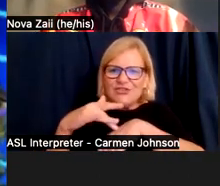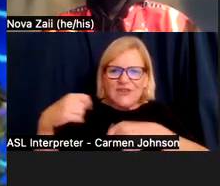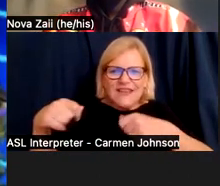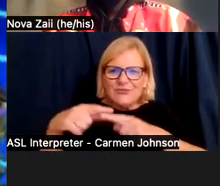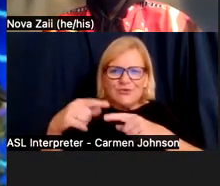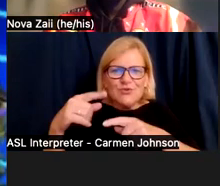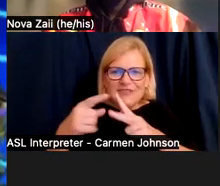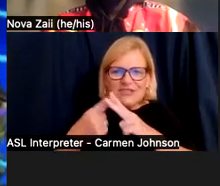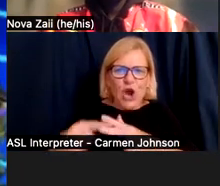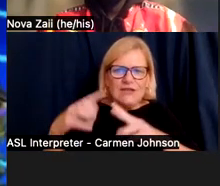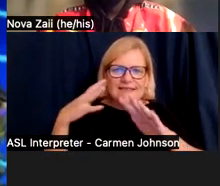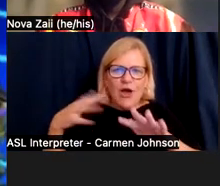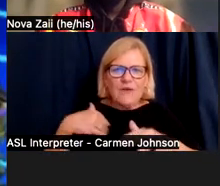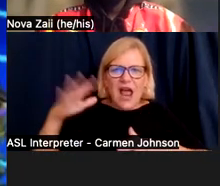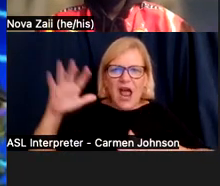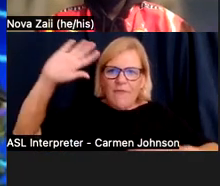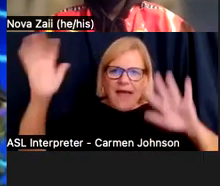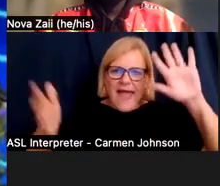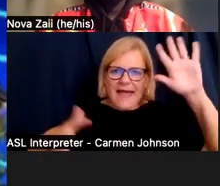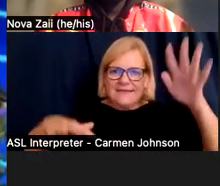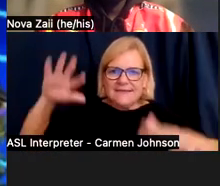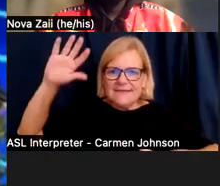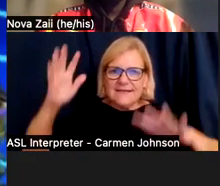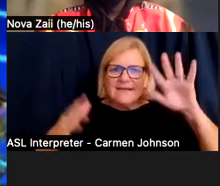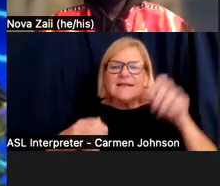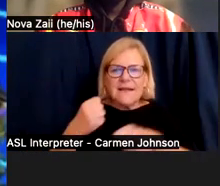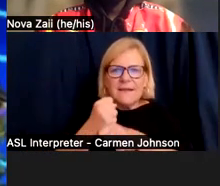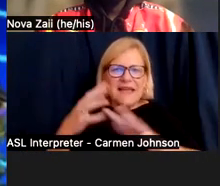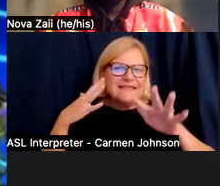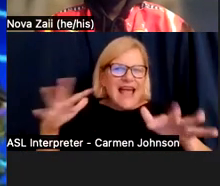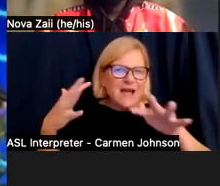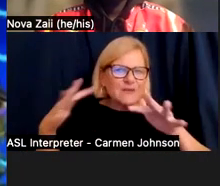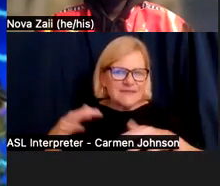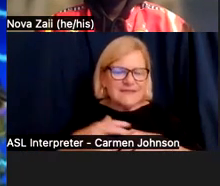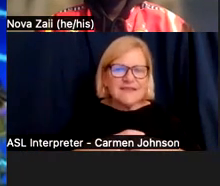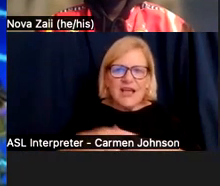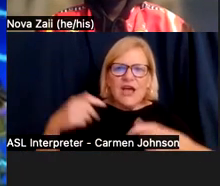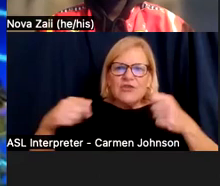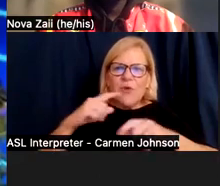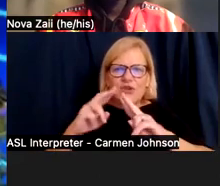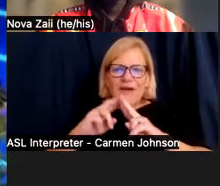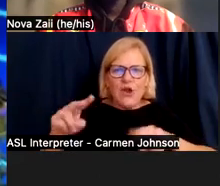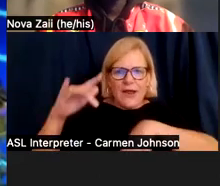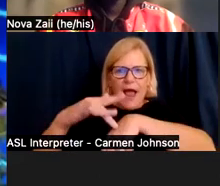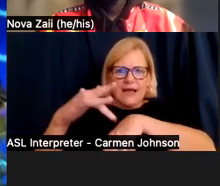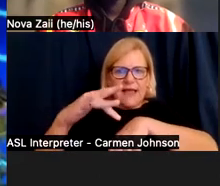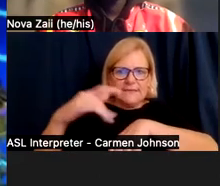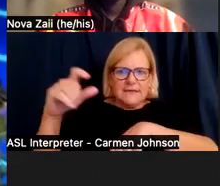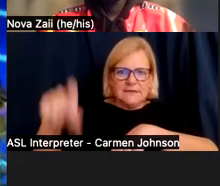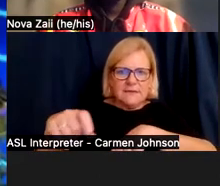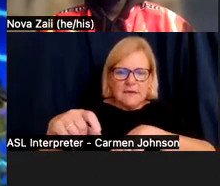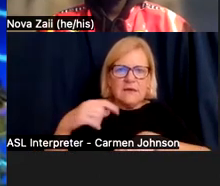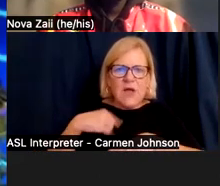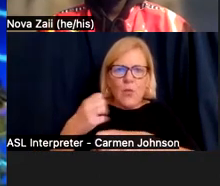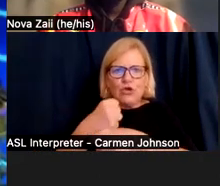to activate sound, so I wave my hands back and forth, and sound is created. The drums are a very contact-based instrument, so I wanted to